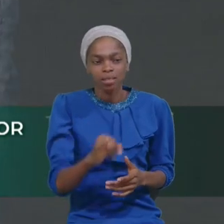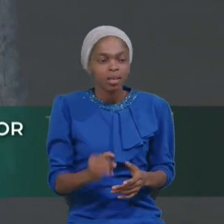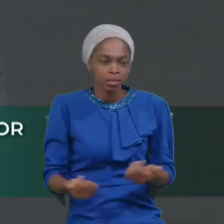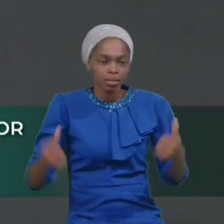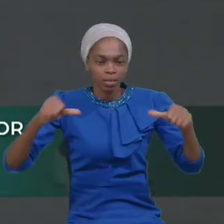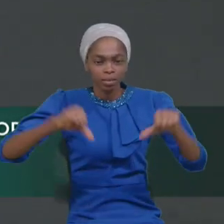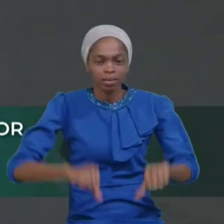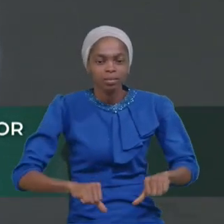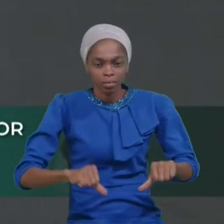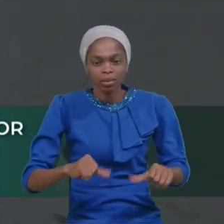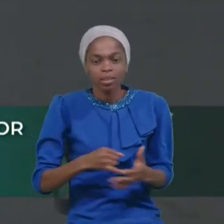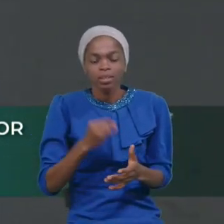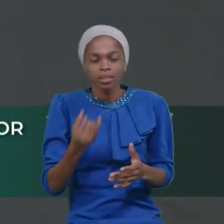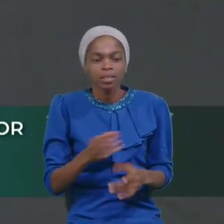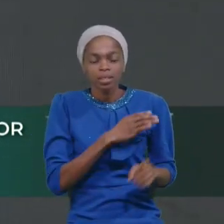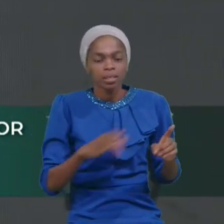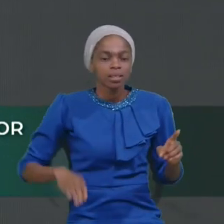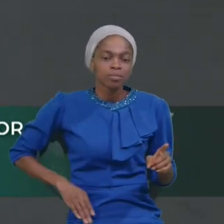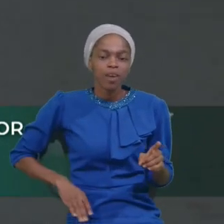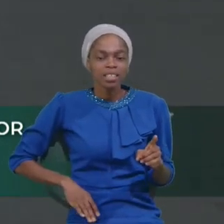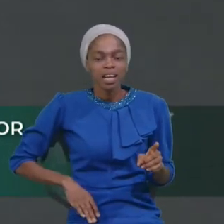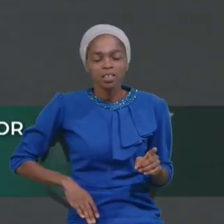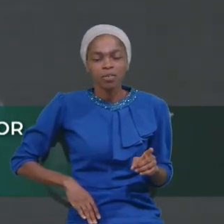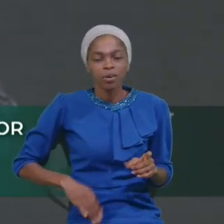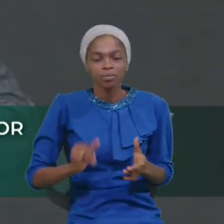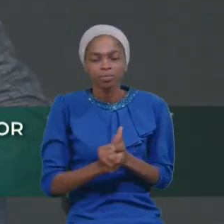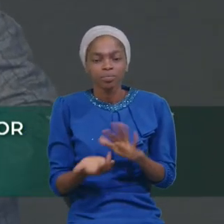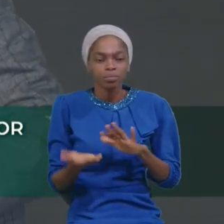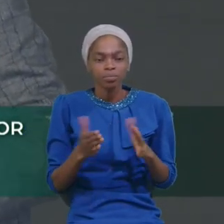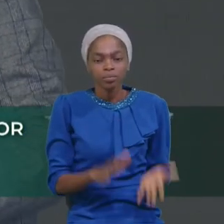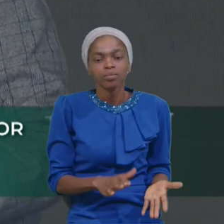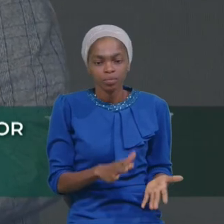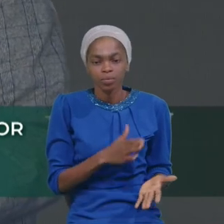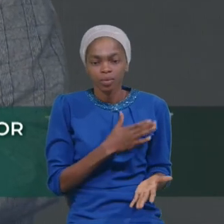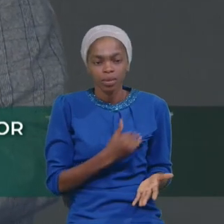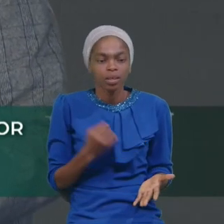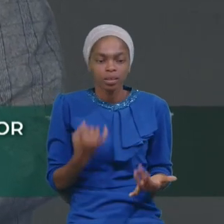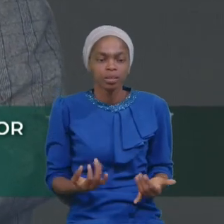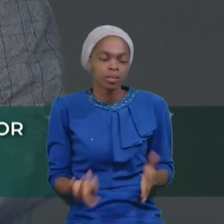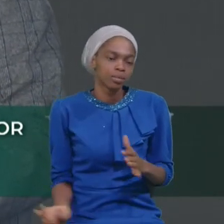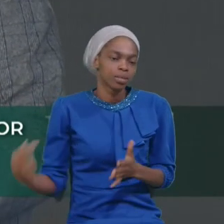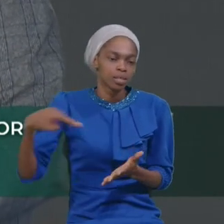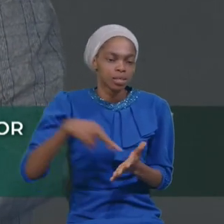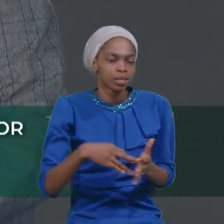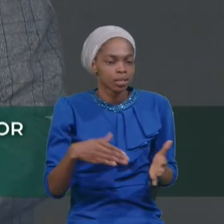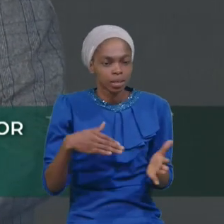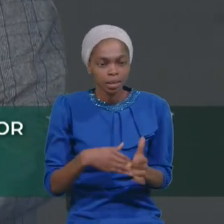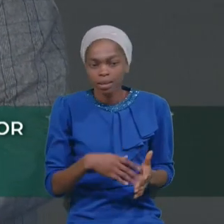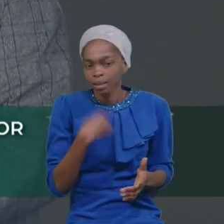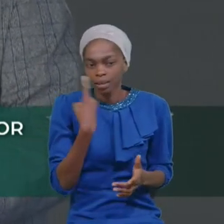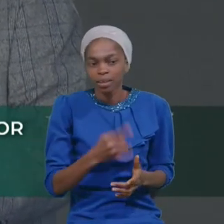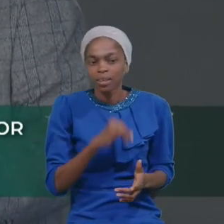again. Who is even at the right hand of God, who